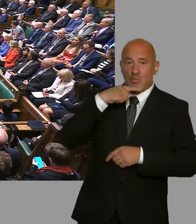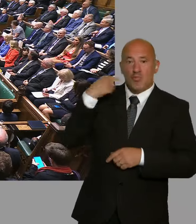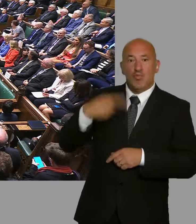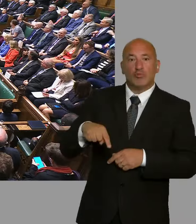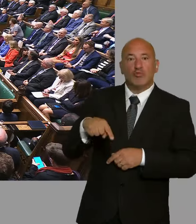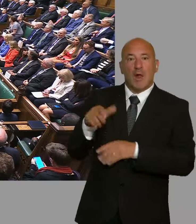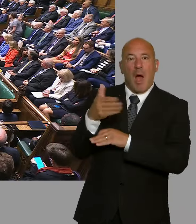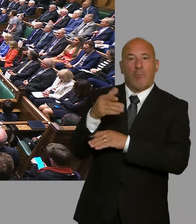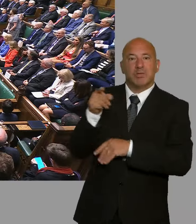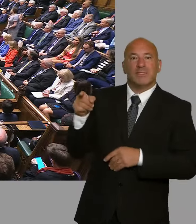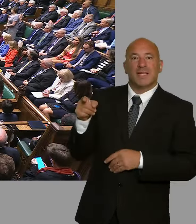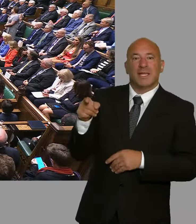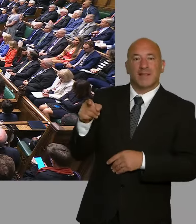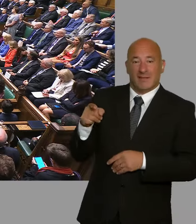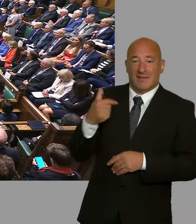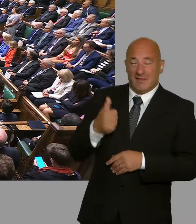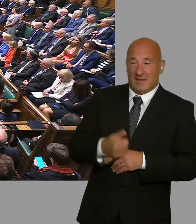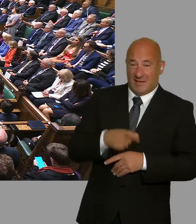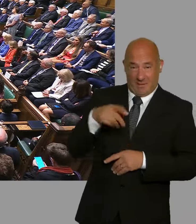Mr.